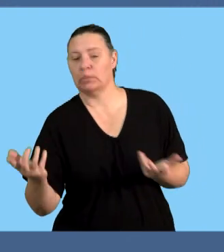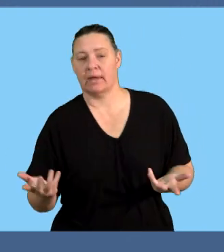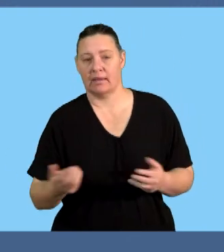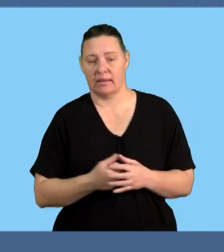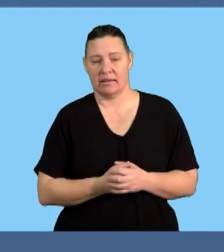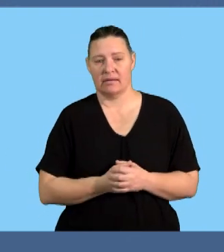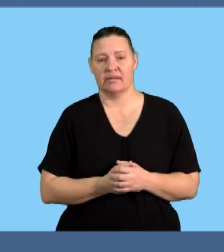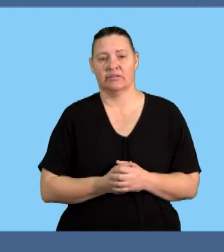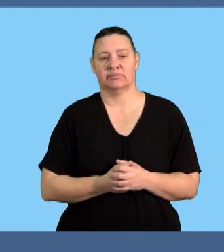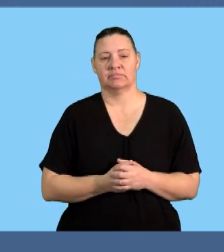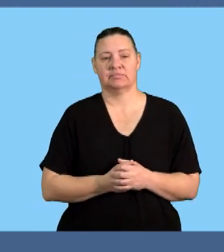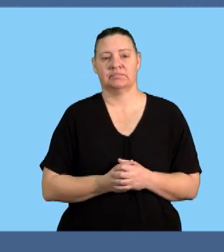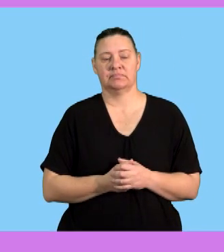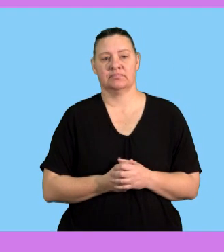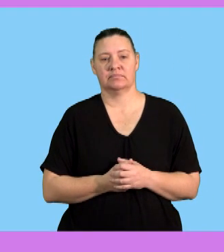going?